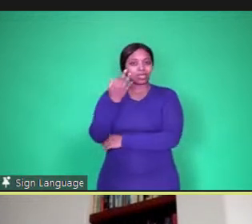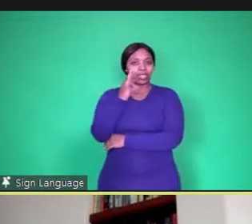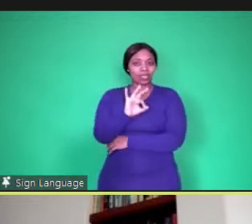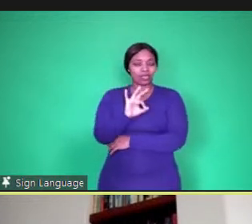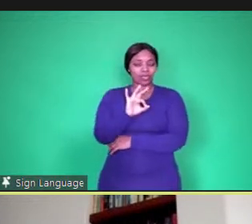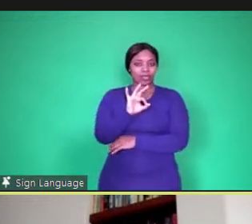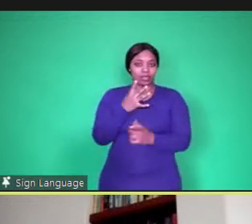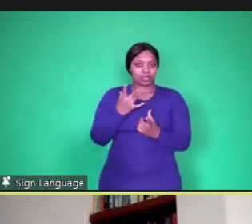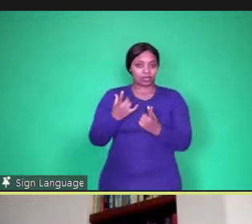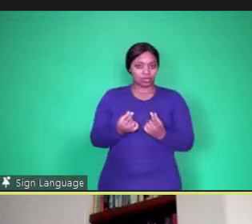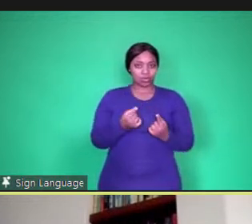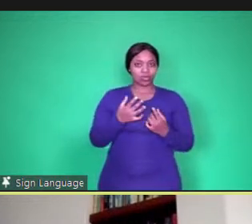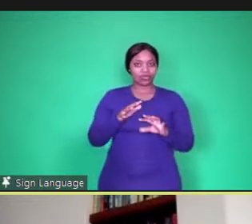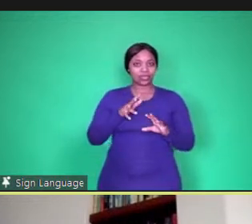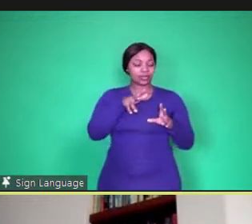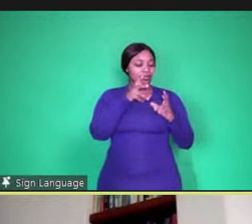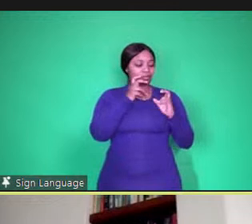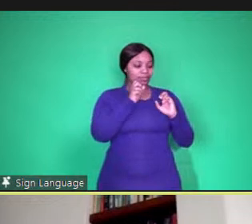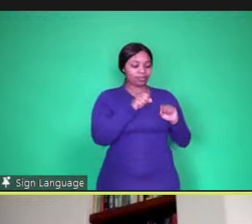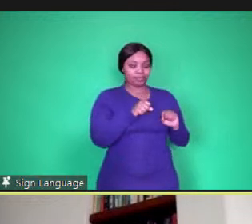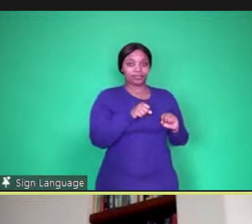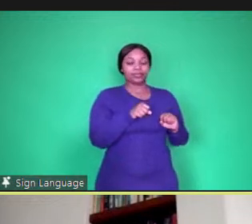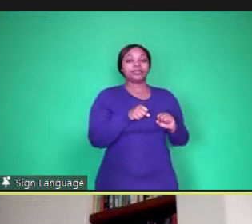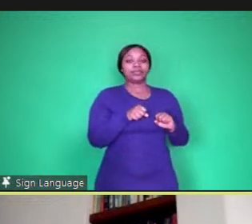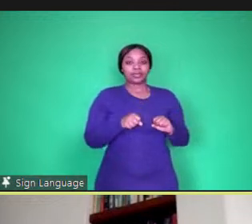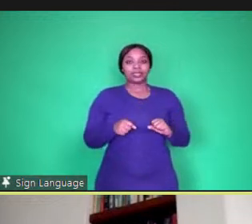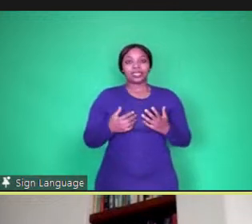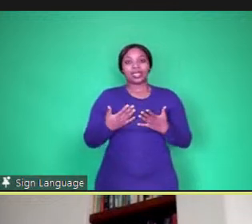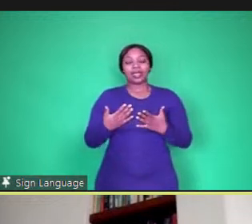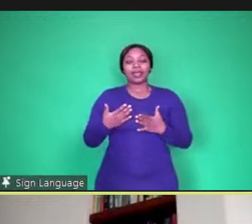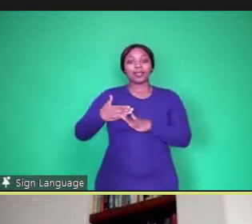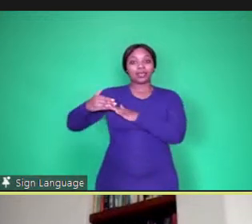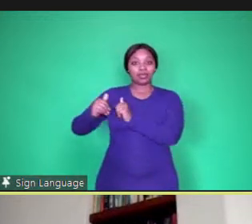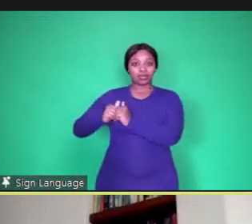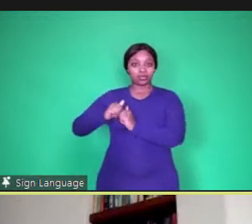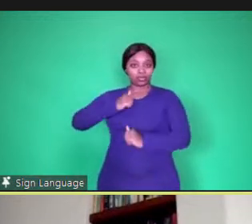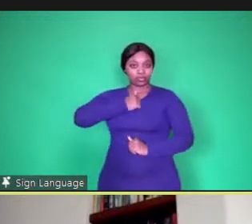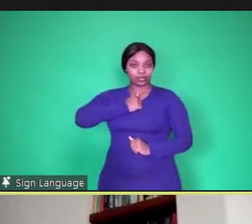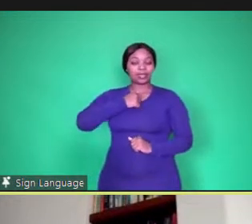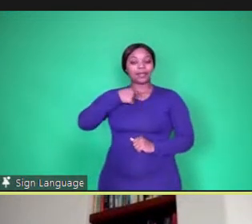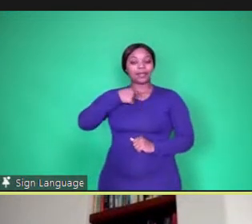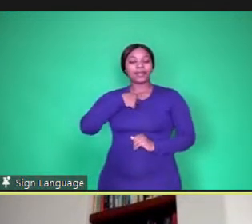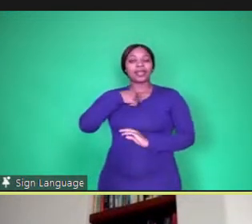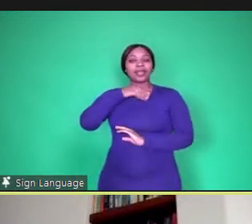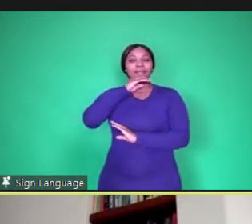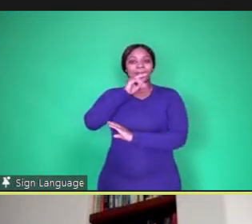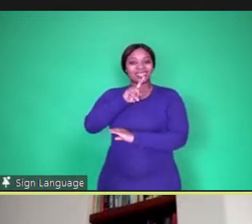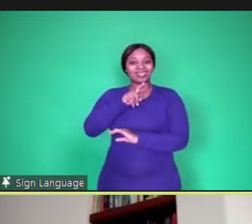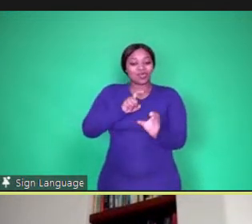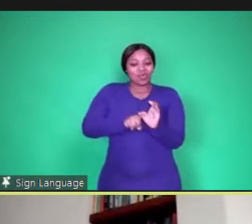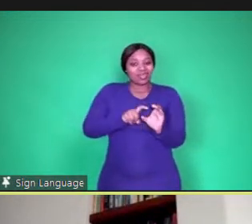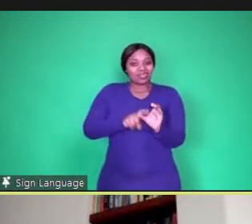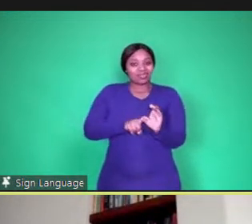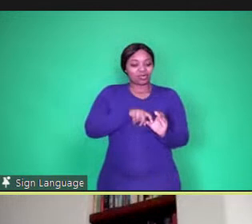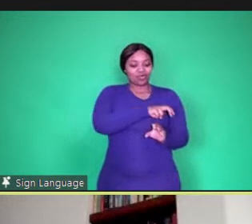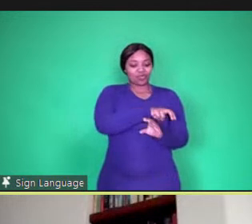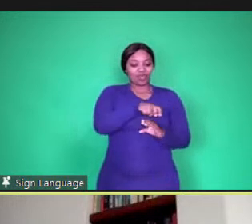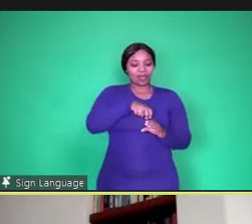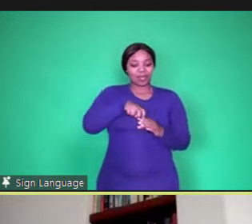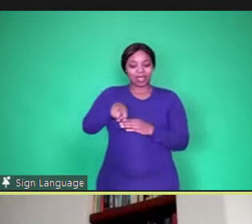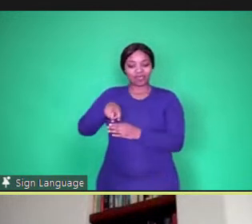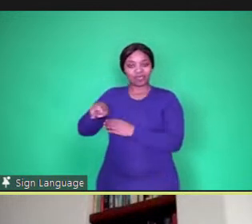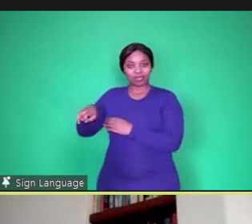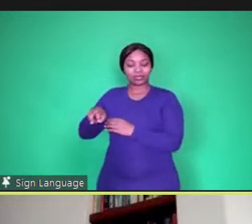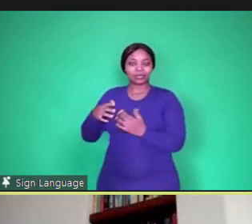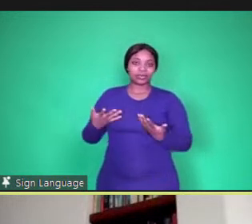and Armstrong. So what I mean by the translocality of migrants is their spatial connectedness, or